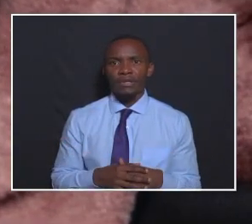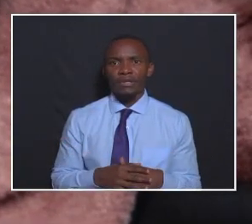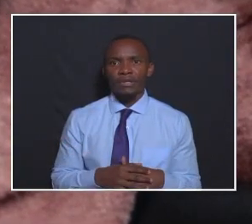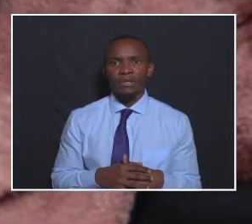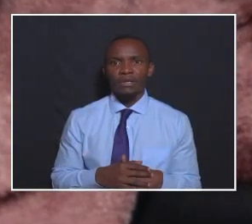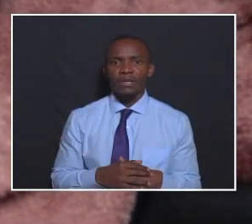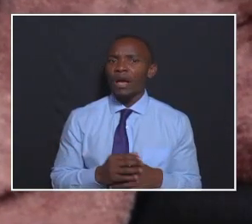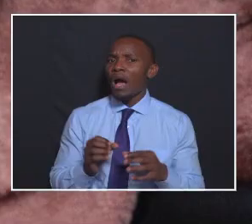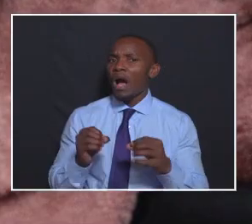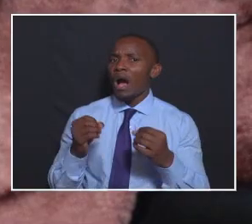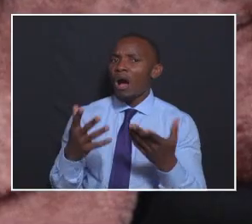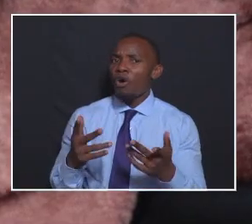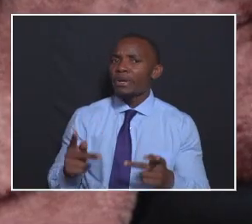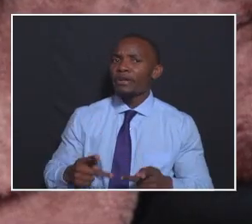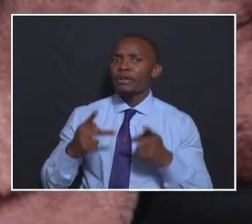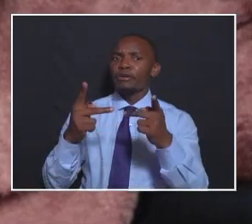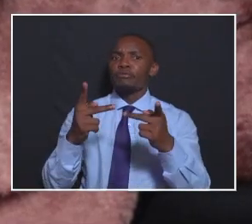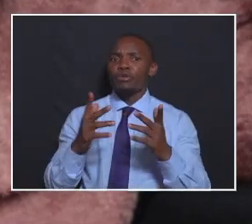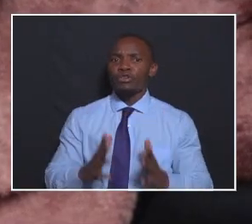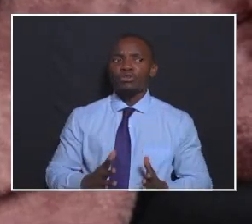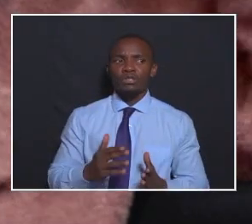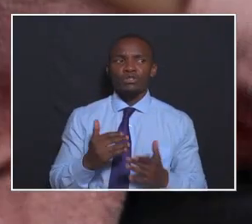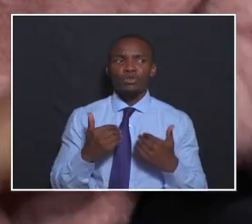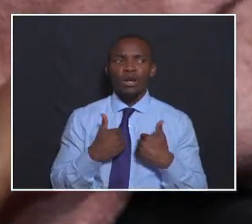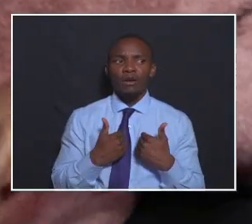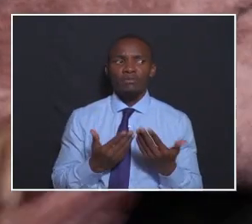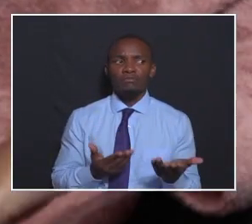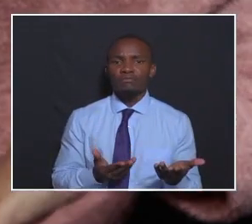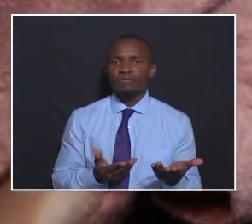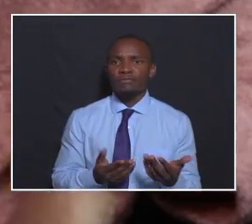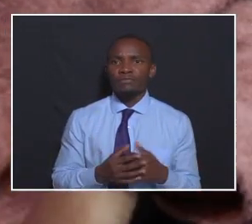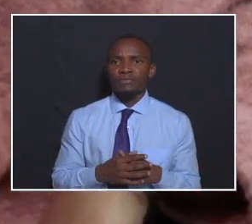Okay. How many producers do we have?